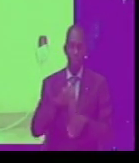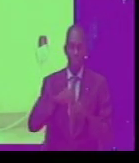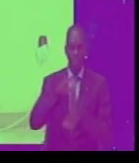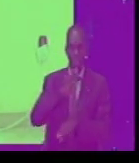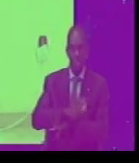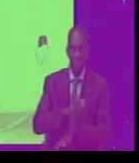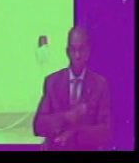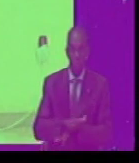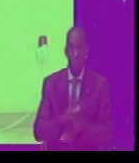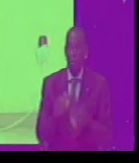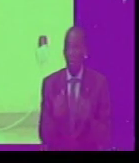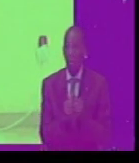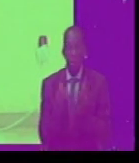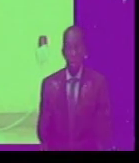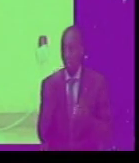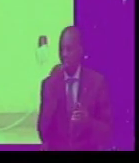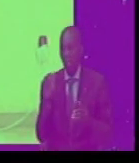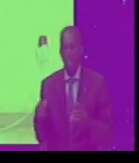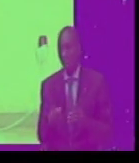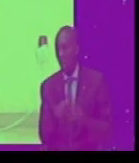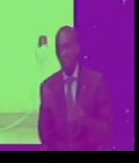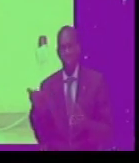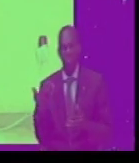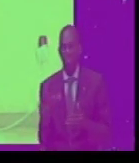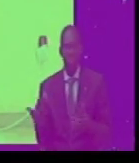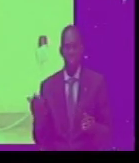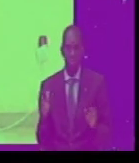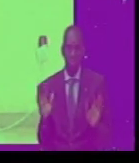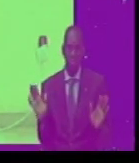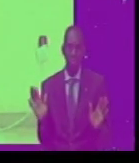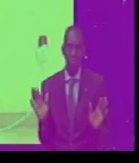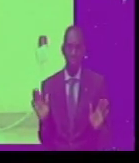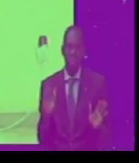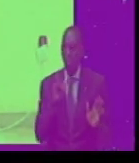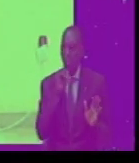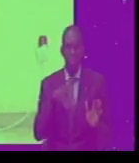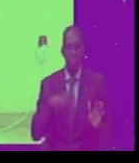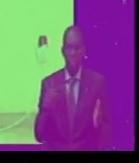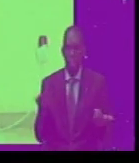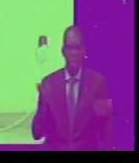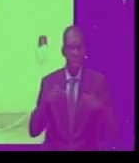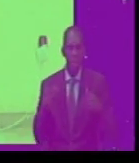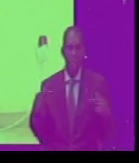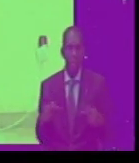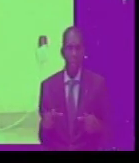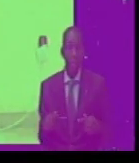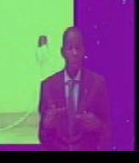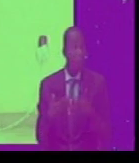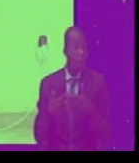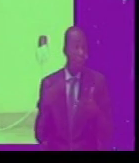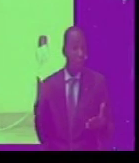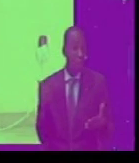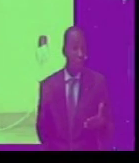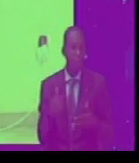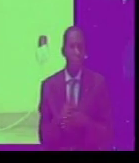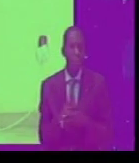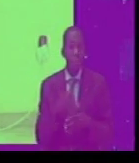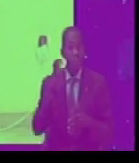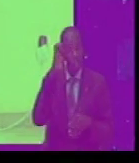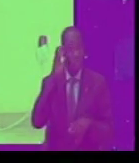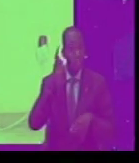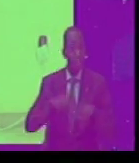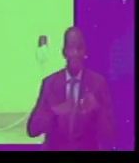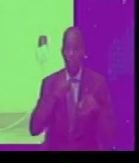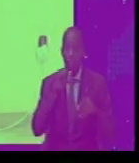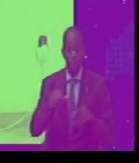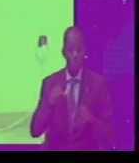came to the church for the crusade in the evening without eating any other thing. I